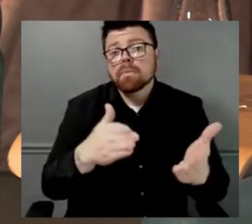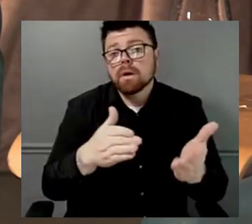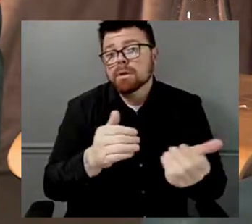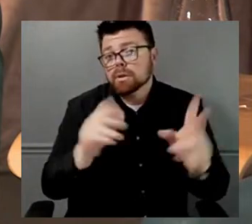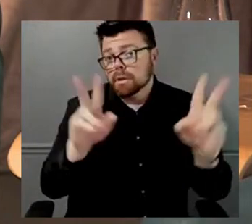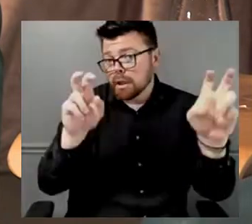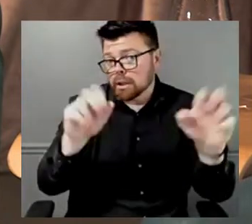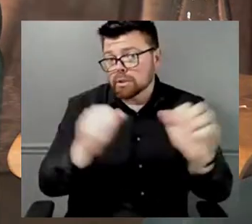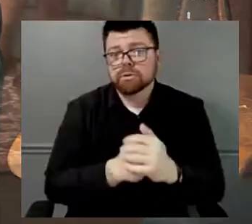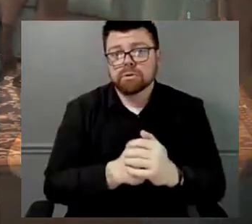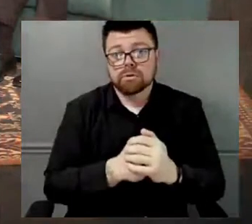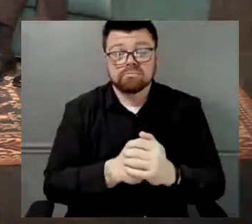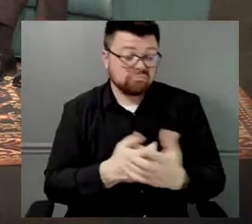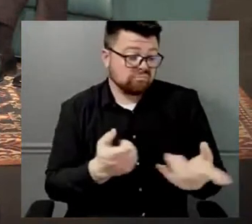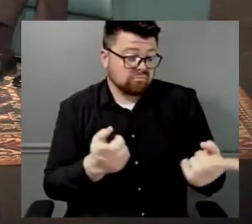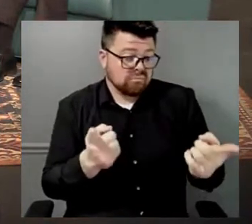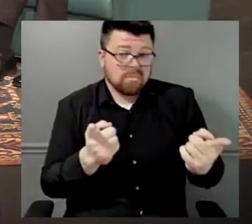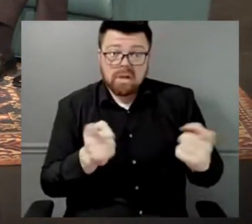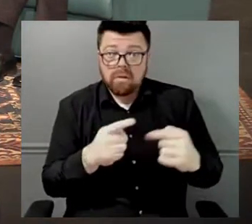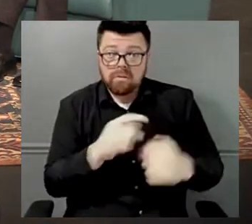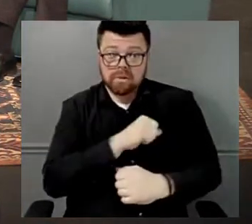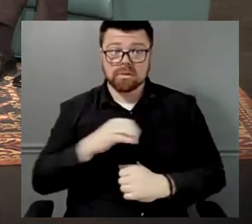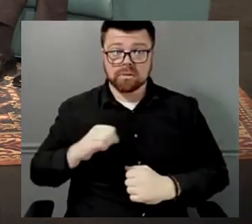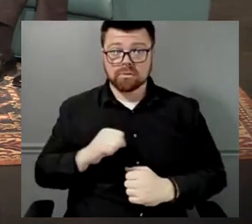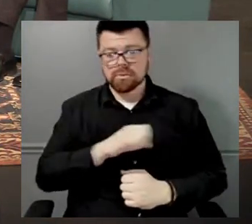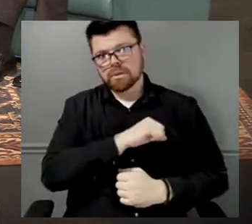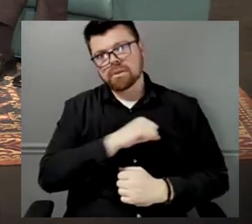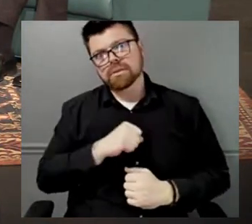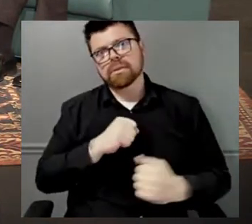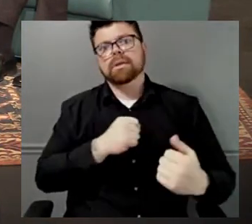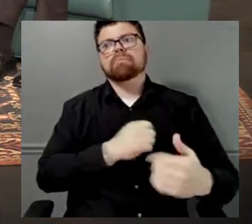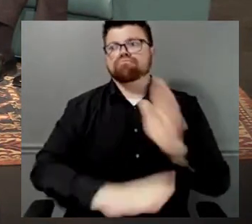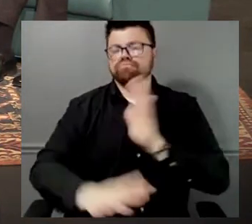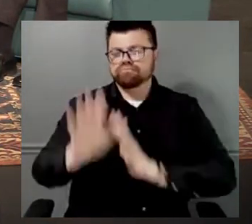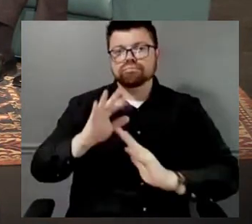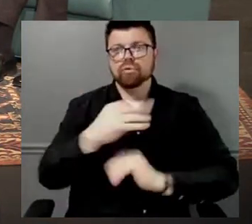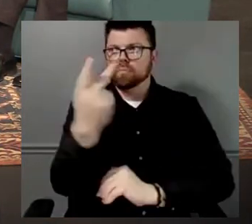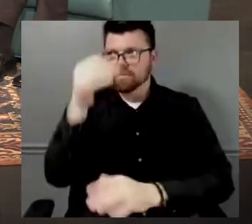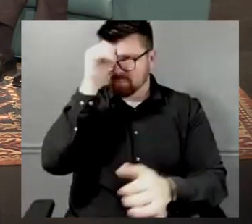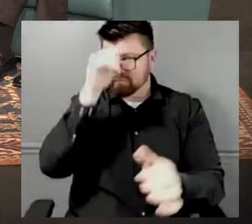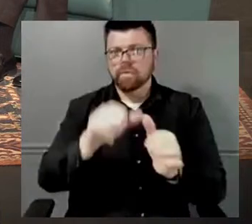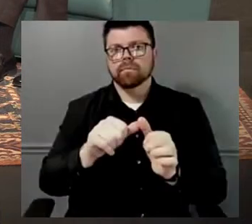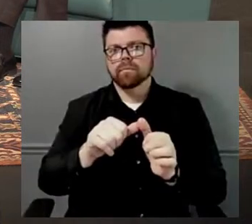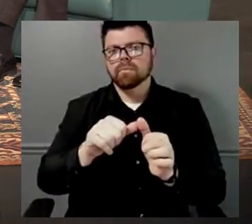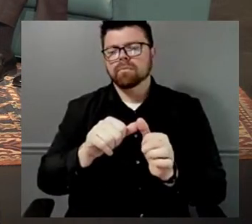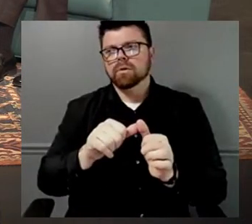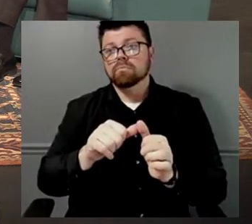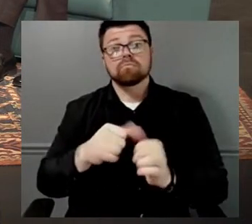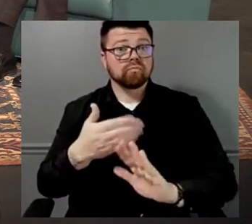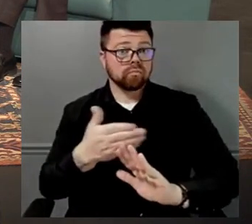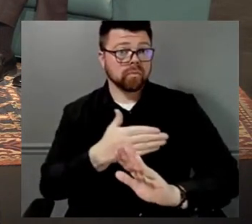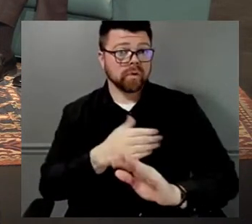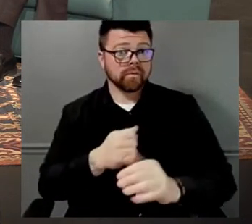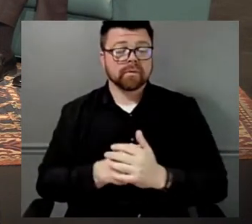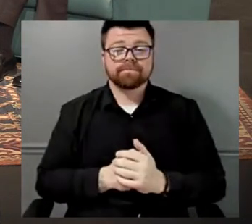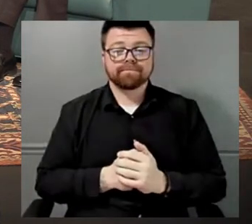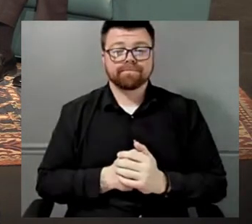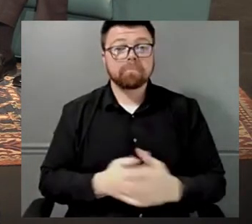used to occur very much in the Senate. And I remember in much earlier times where you would